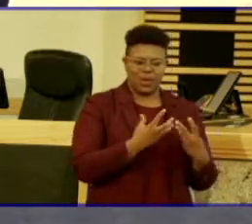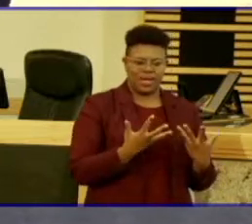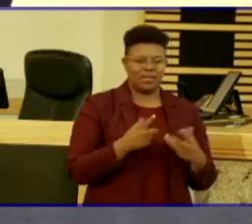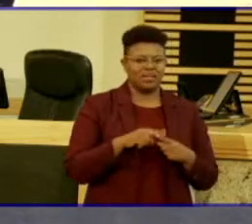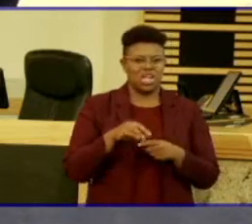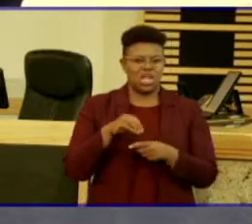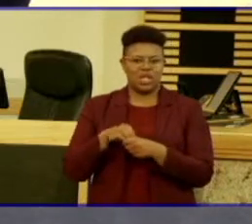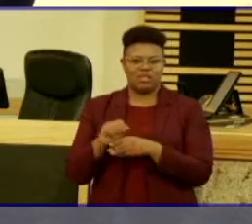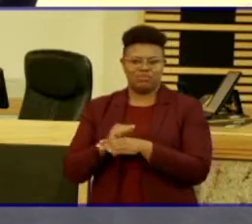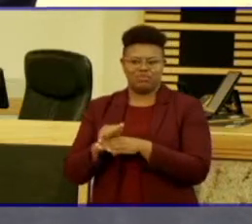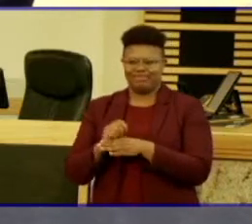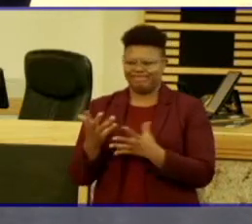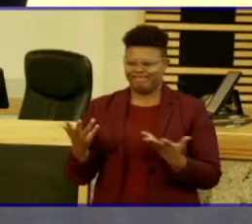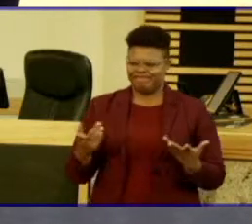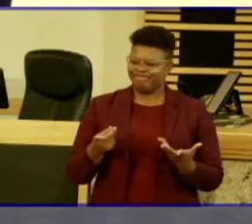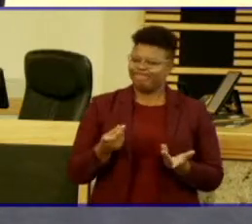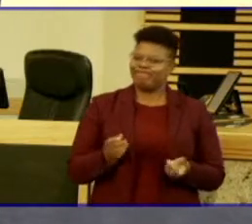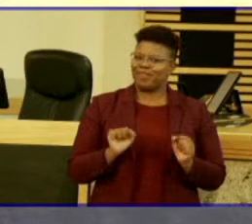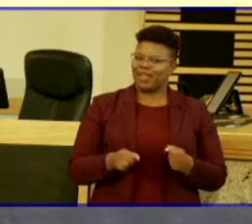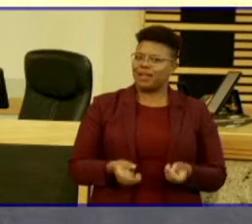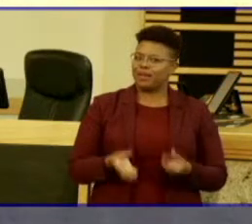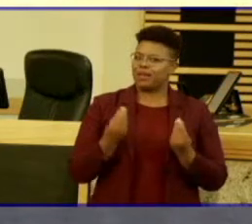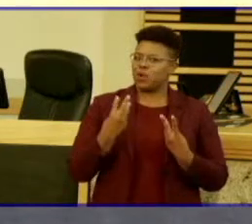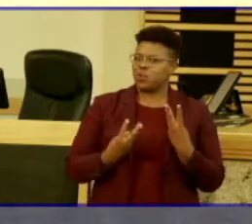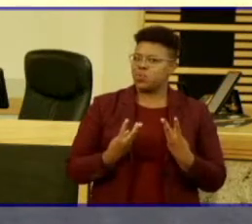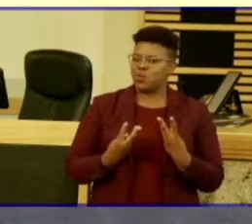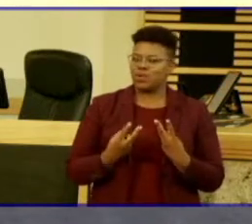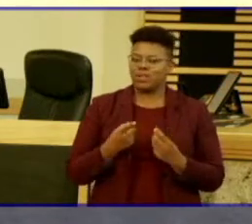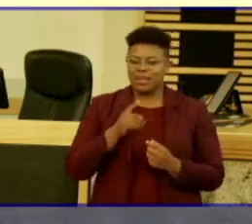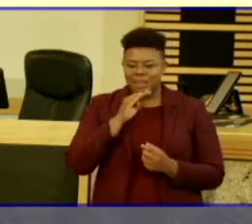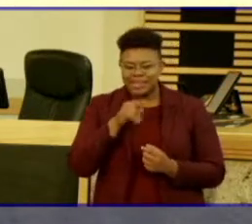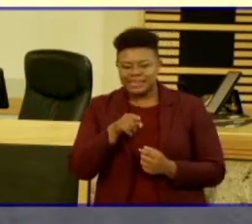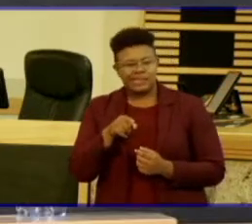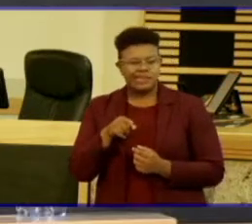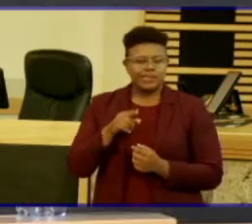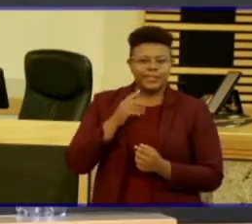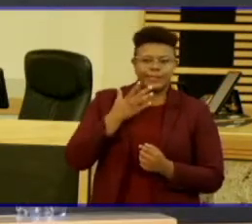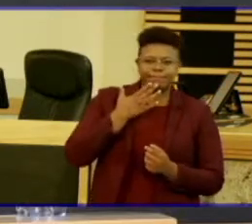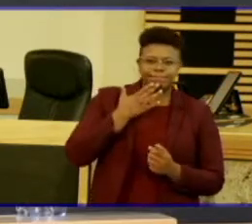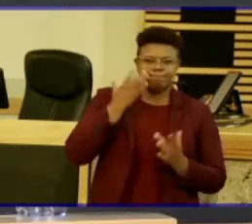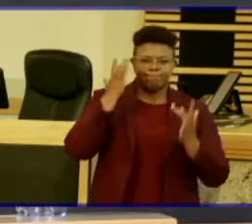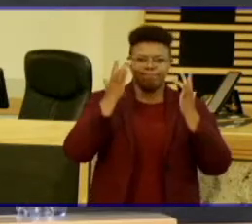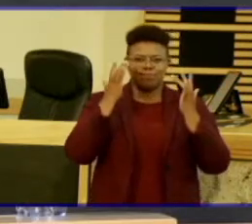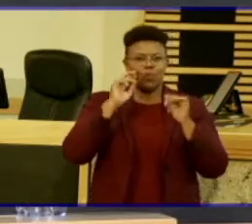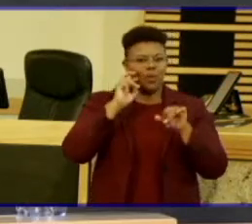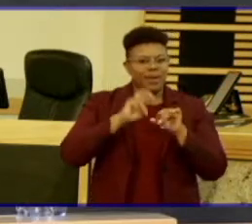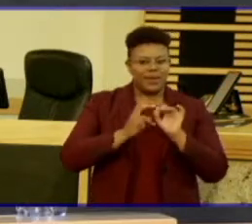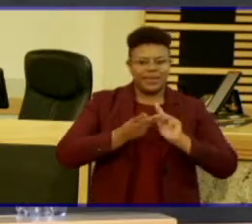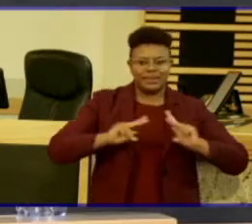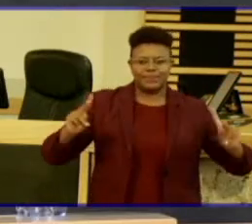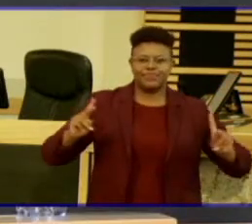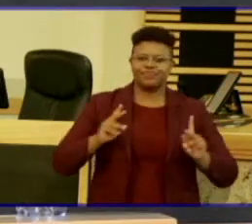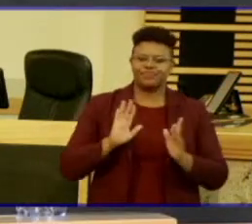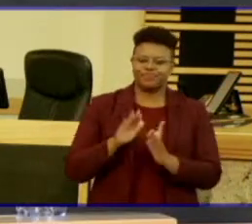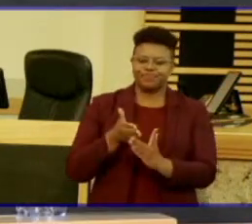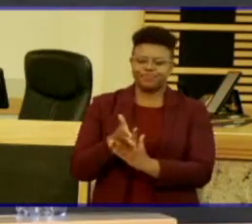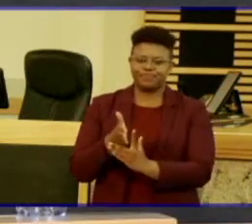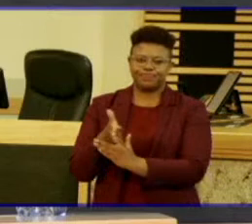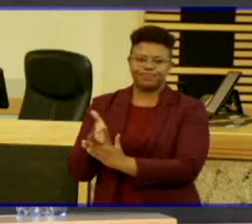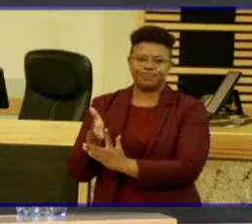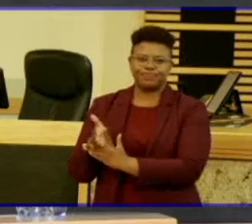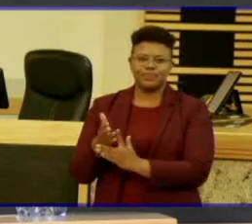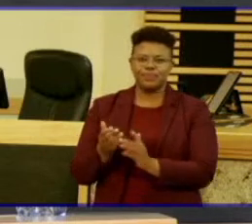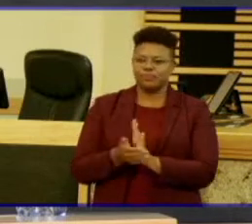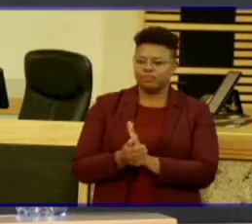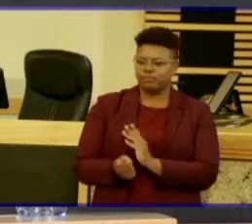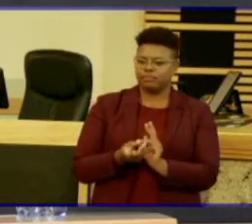youth employability. Resolving this requires a multifaceted and multi-stakeholder intervention with scale and